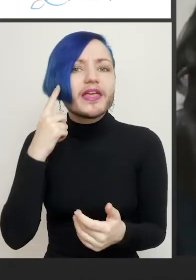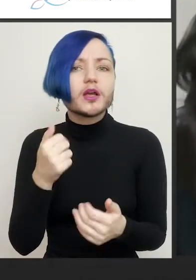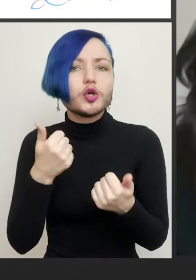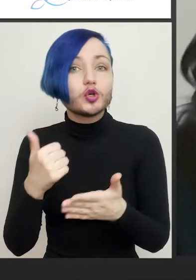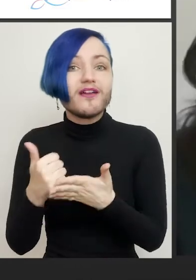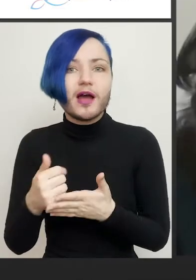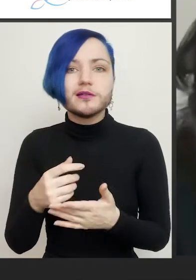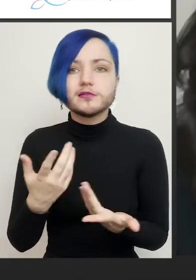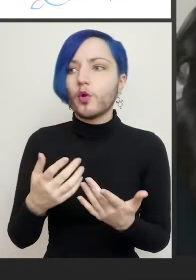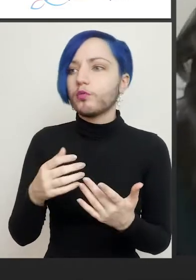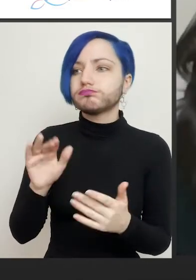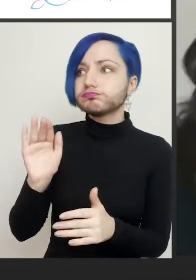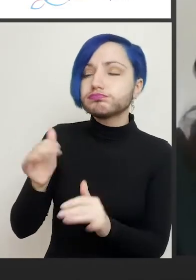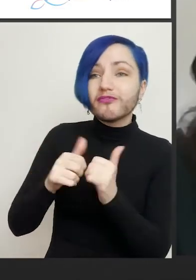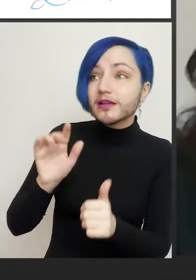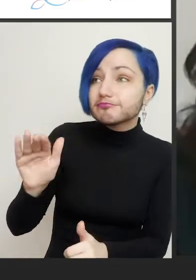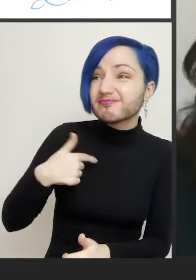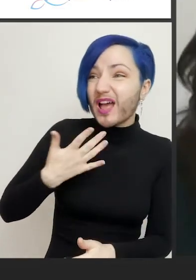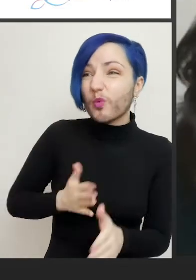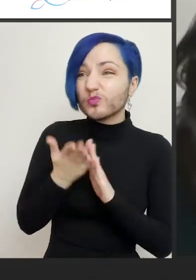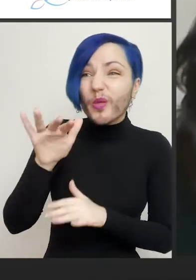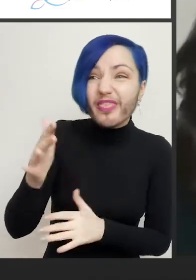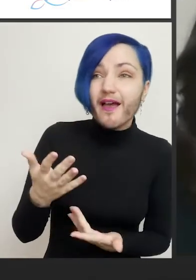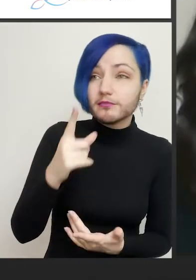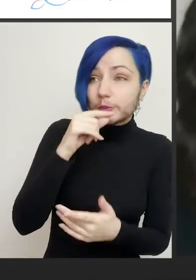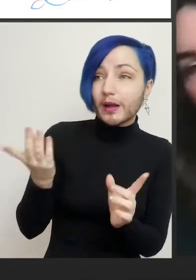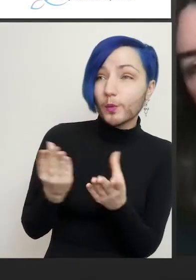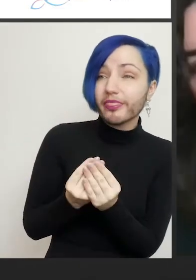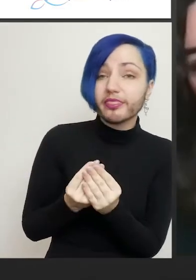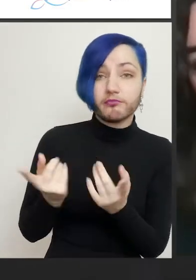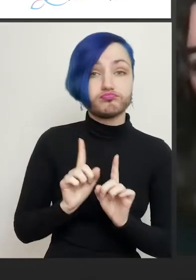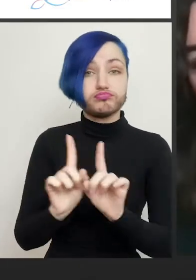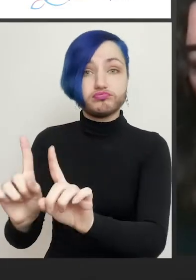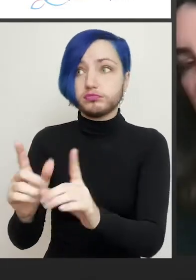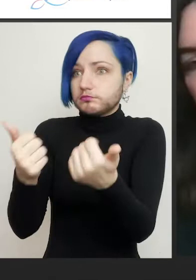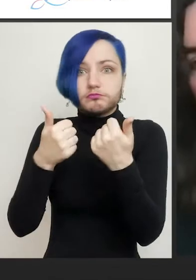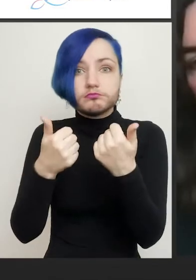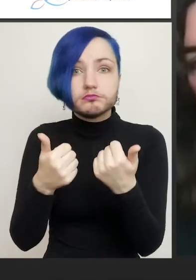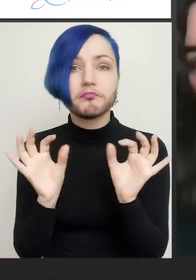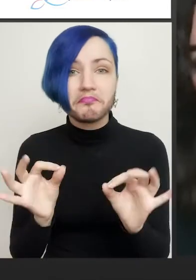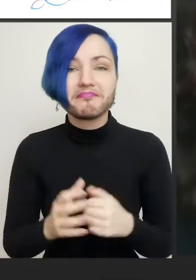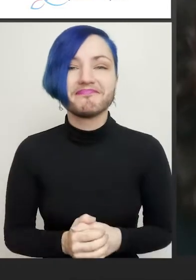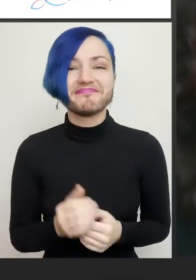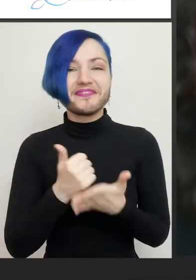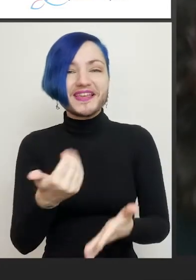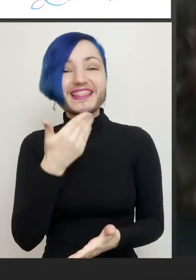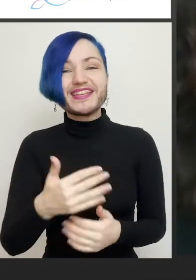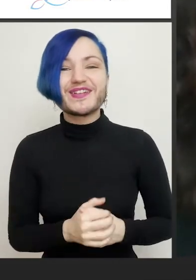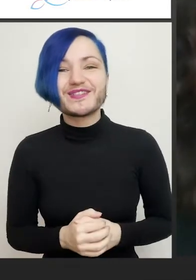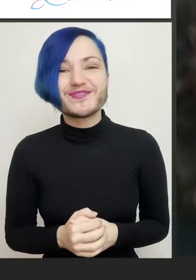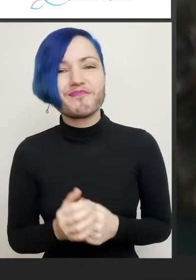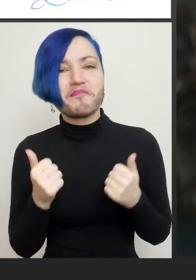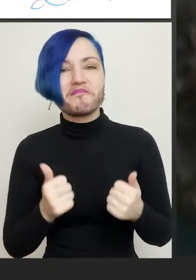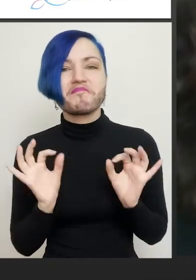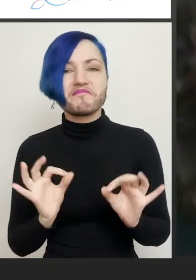can call up and go, hey, I want to go this place, let's go, and do it. And get out there. Great, thank you. Thanks for that, it's